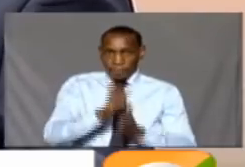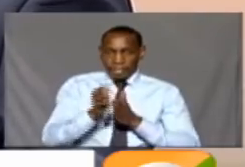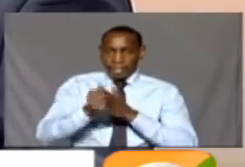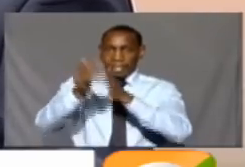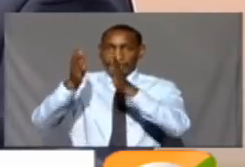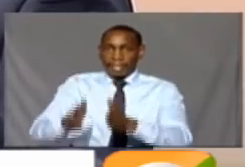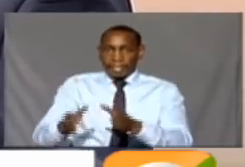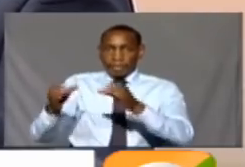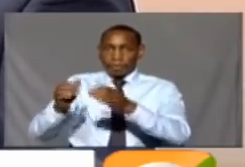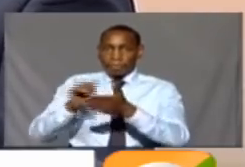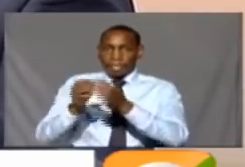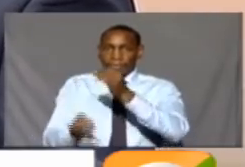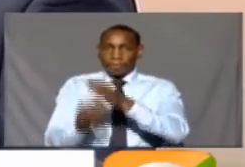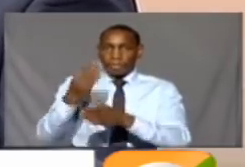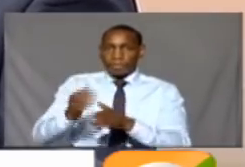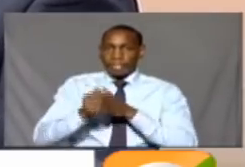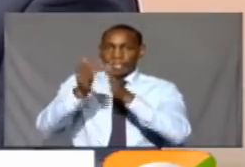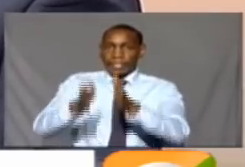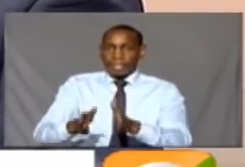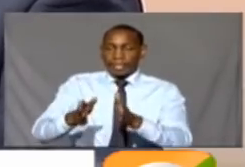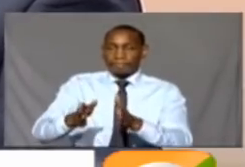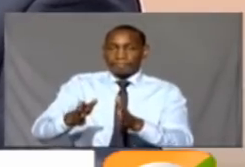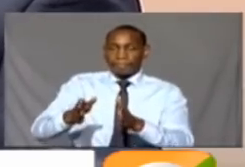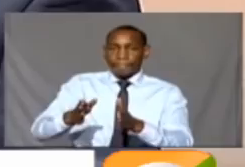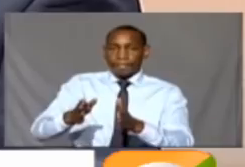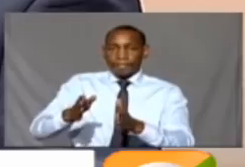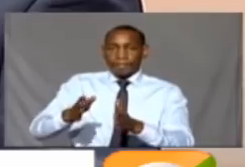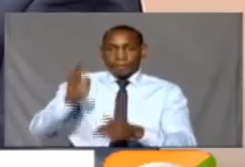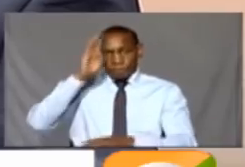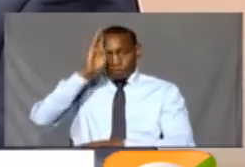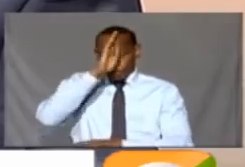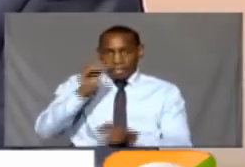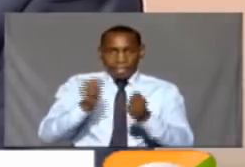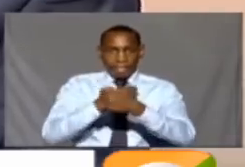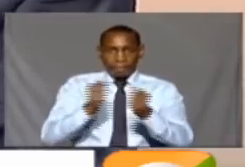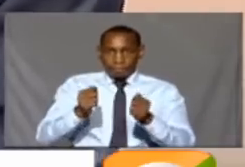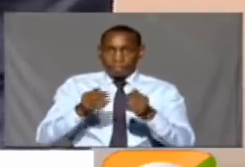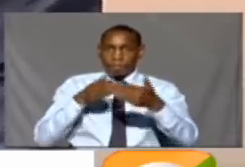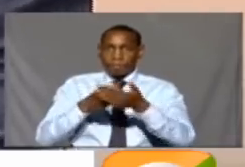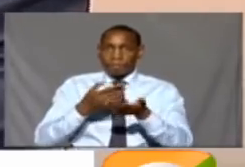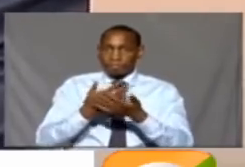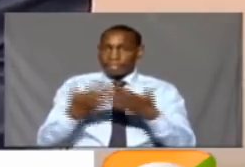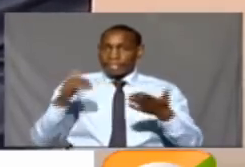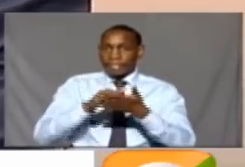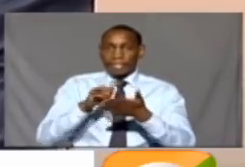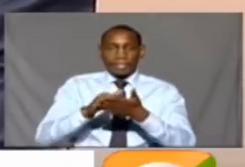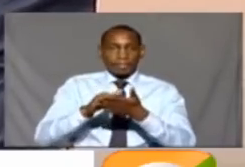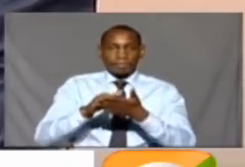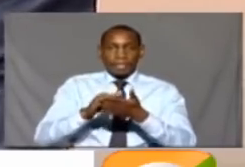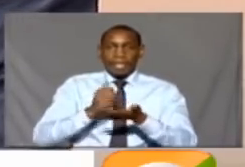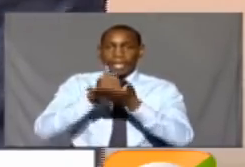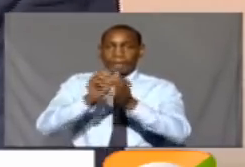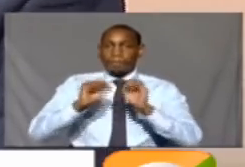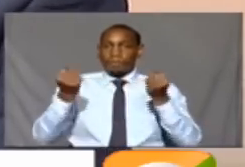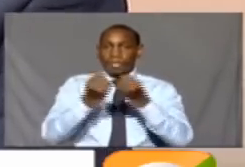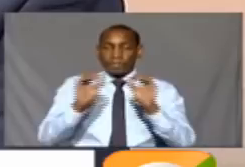governor of Bungoma should never be an injunction to speak about things that do not make sense in society. Okay. And